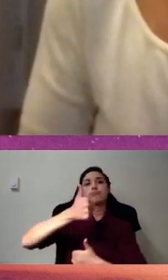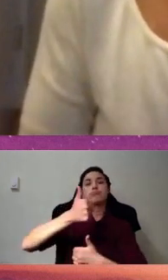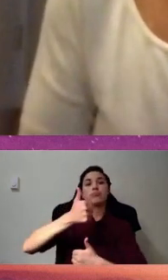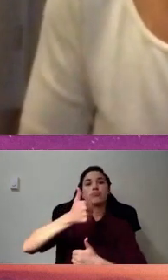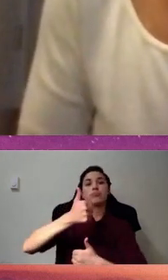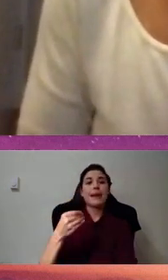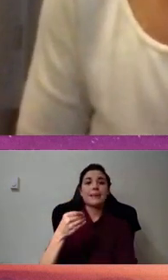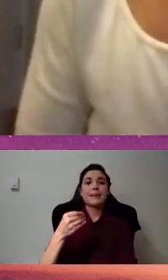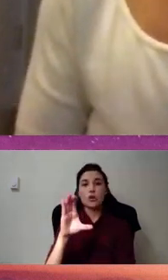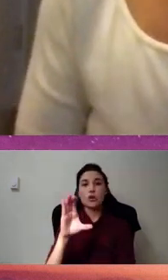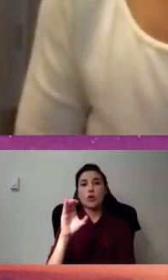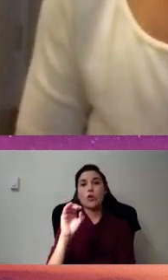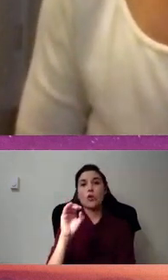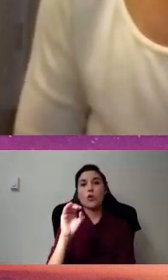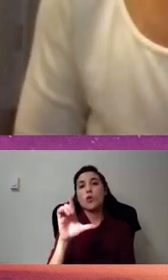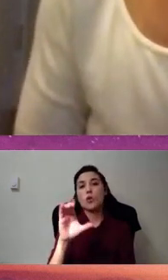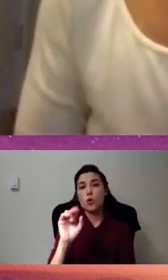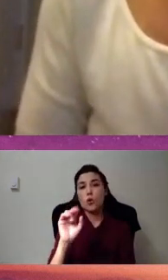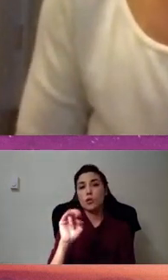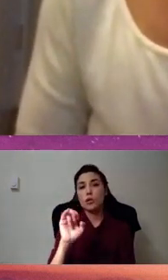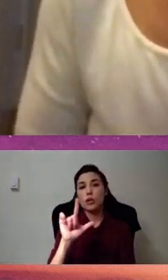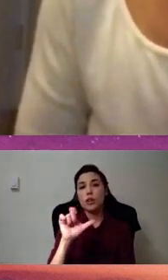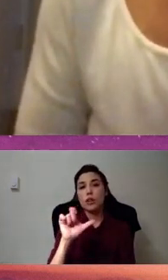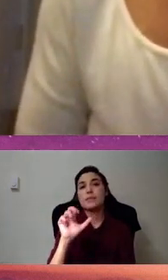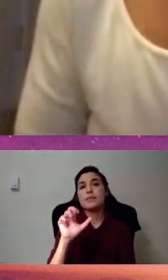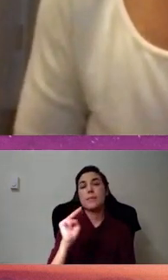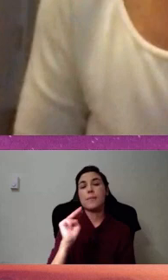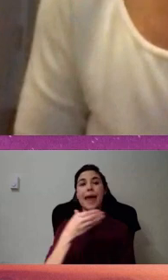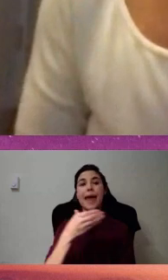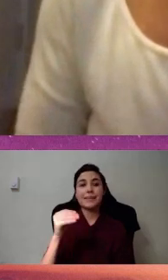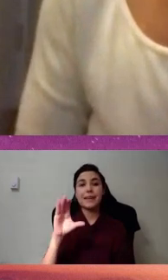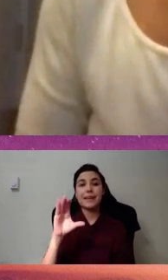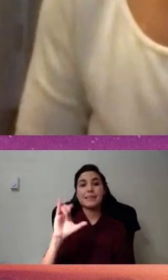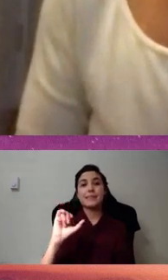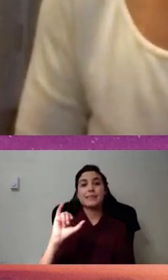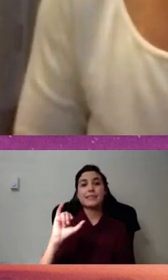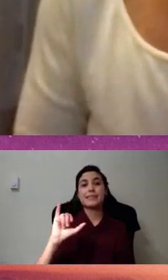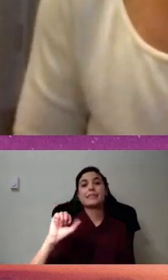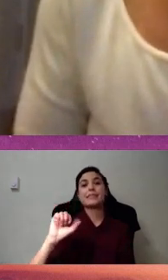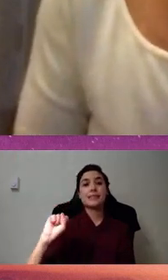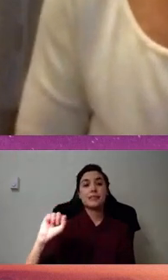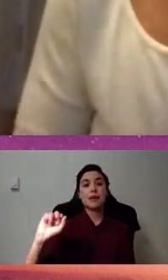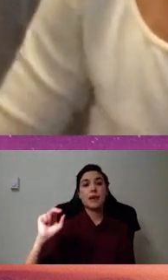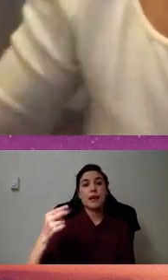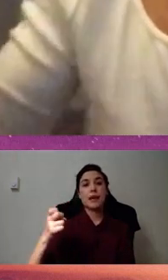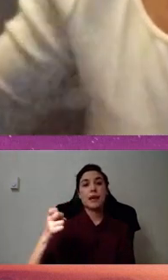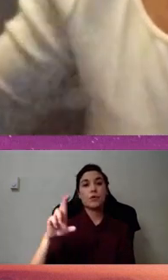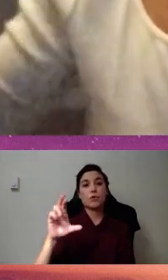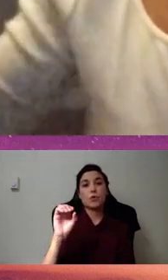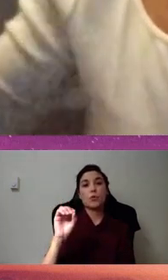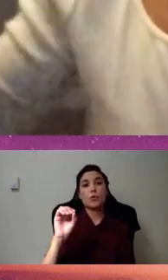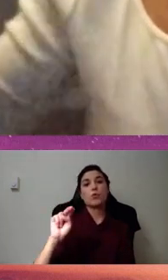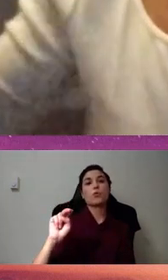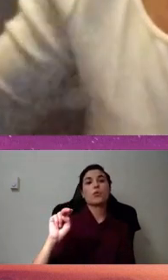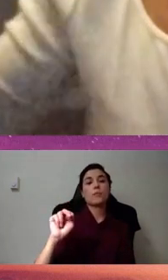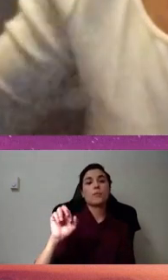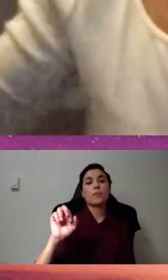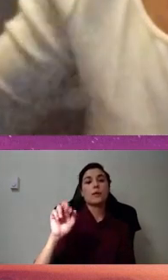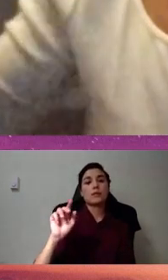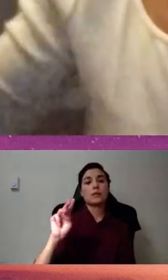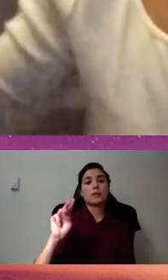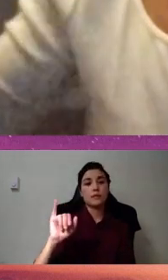cis heterosexualism and how that was definitely like a strategic move and definitely forced, as before,